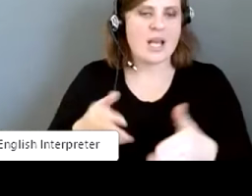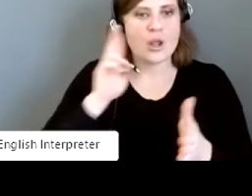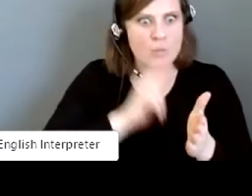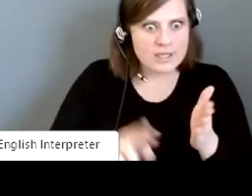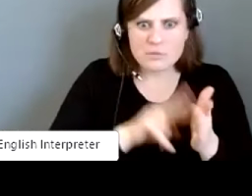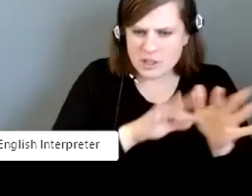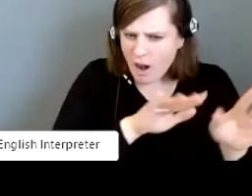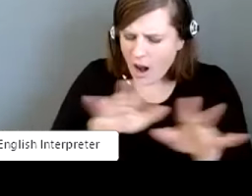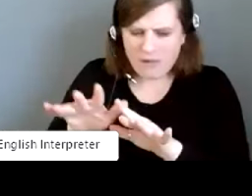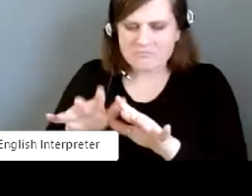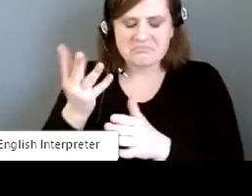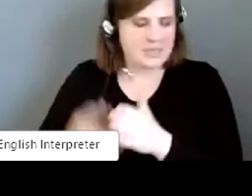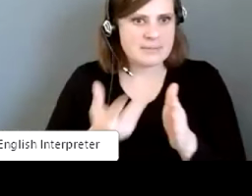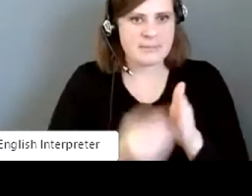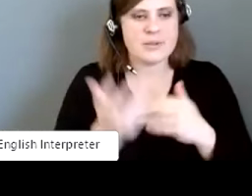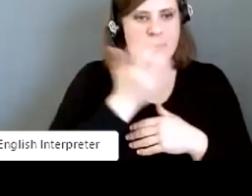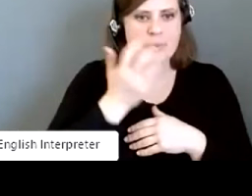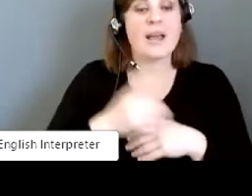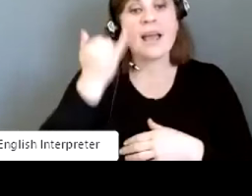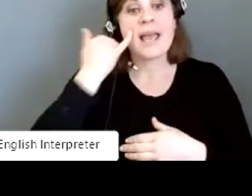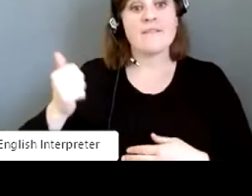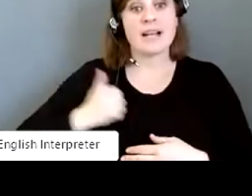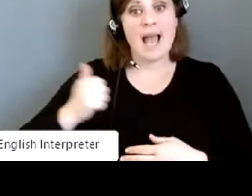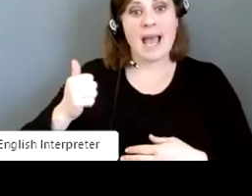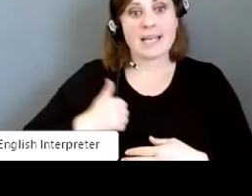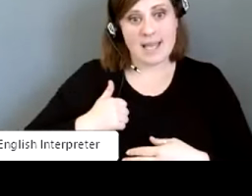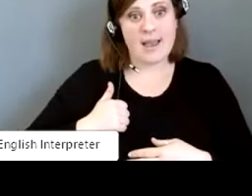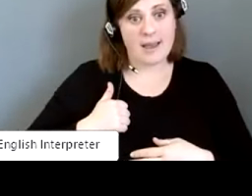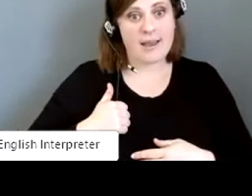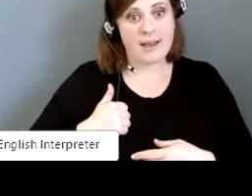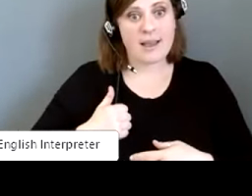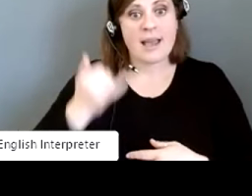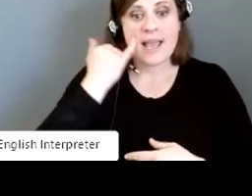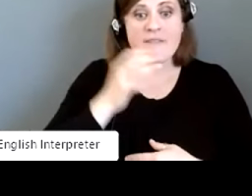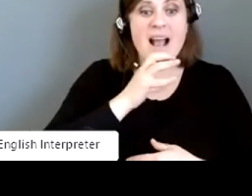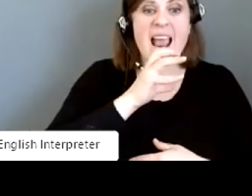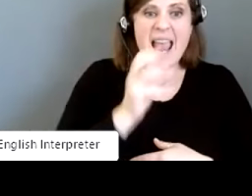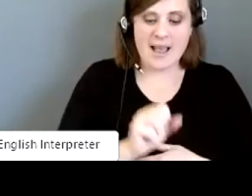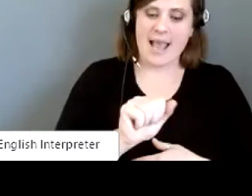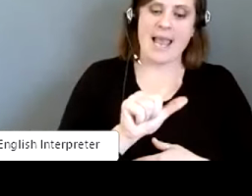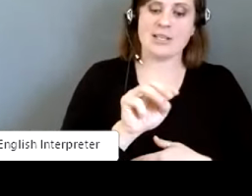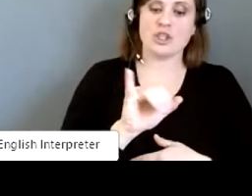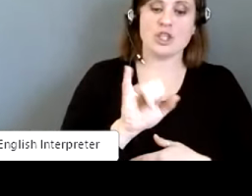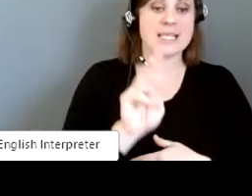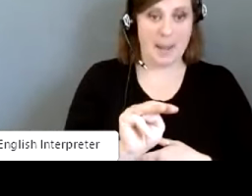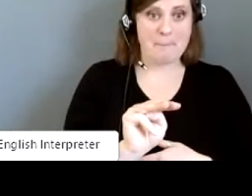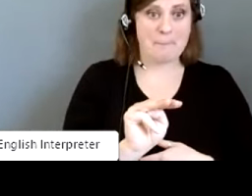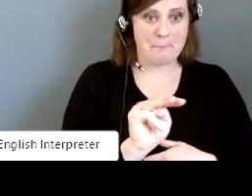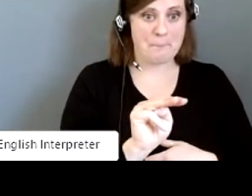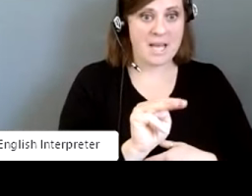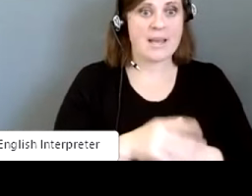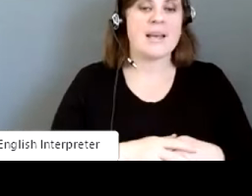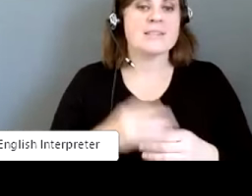fill. For example, when you look at the Canadian longitudinal study on aging, is a data set that kind of captures